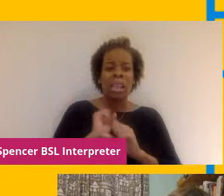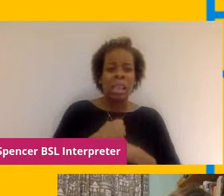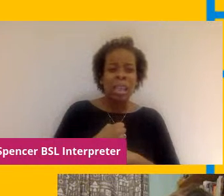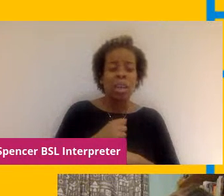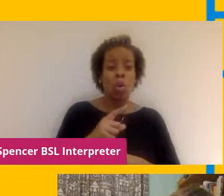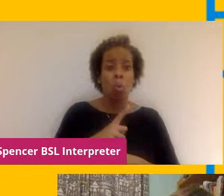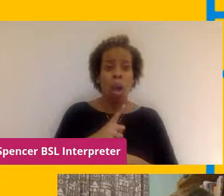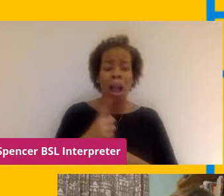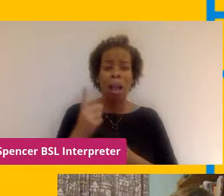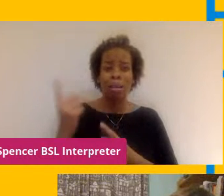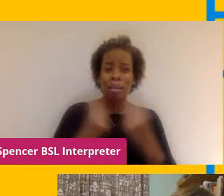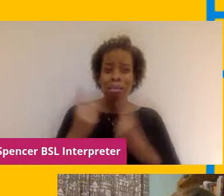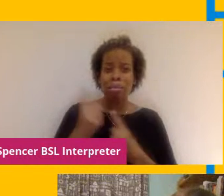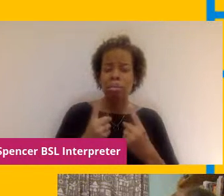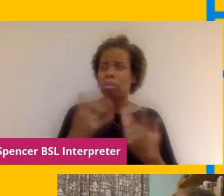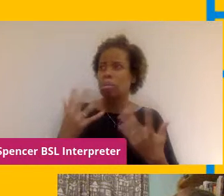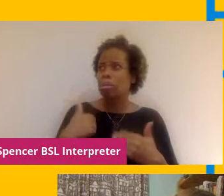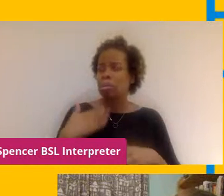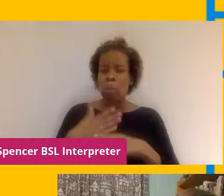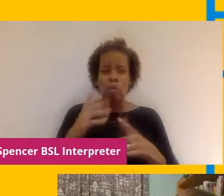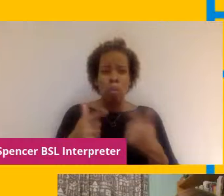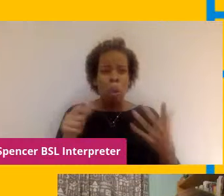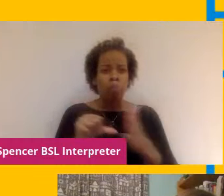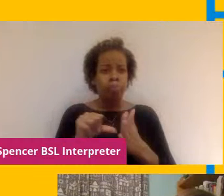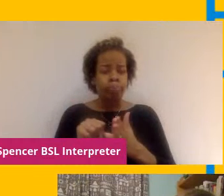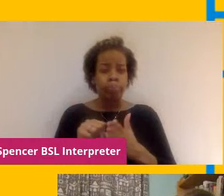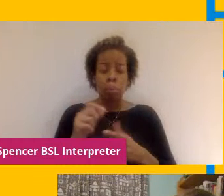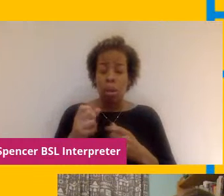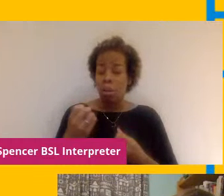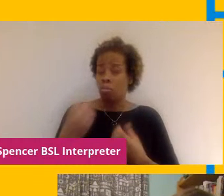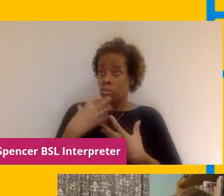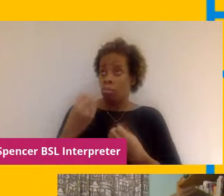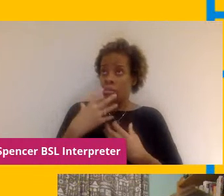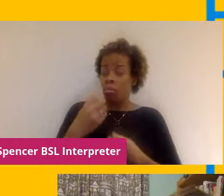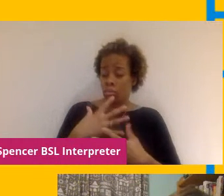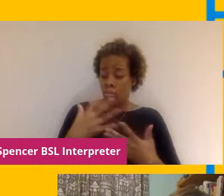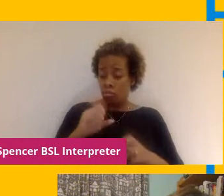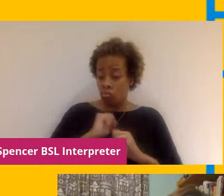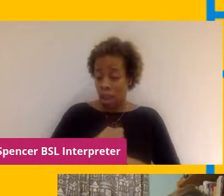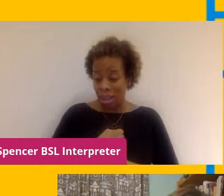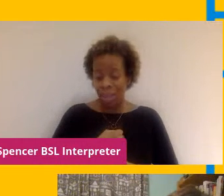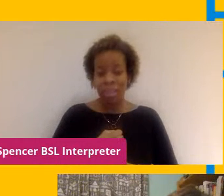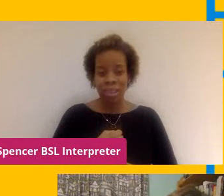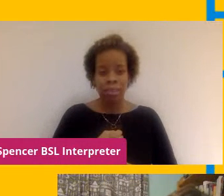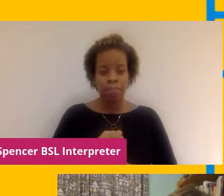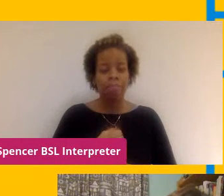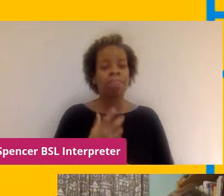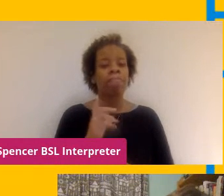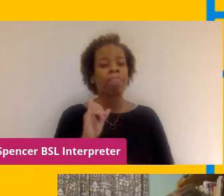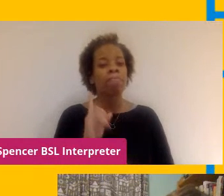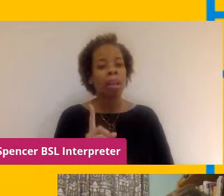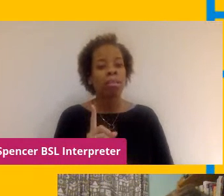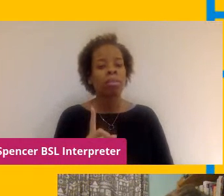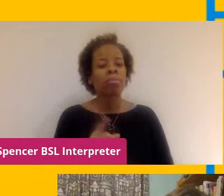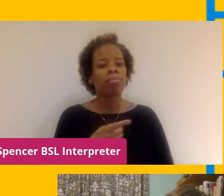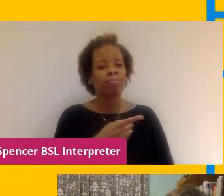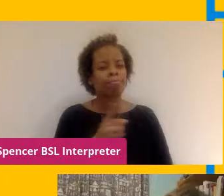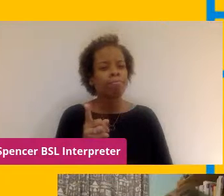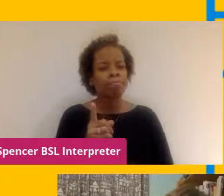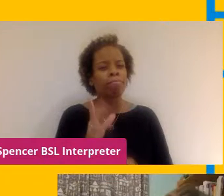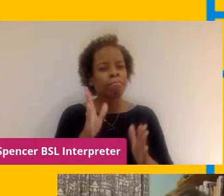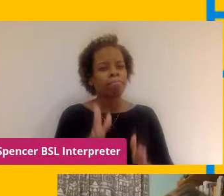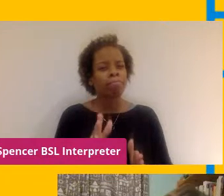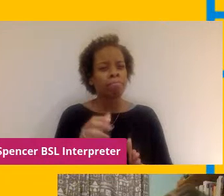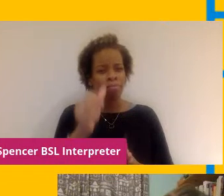to function in order that people can work remotely. So it should be something that has been considered, but I think there's an opportunity here for kind of a